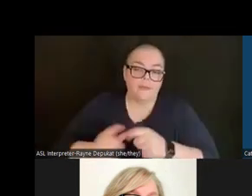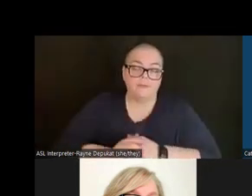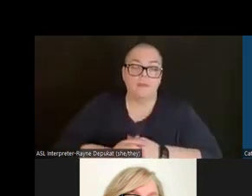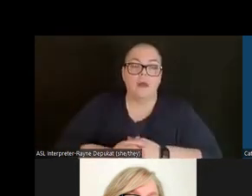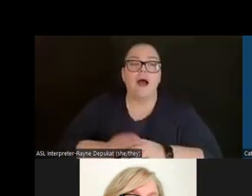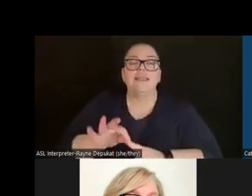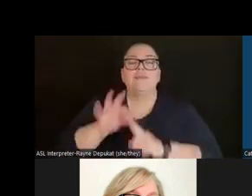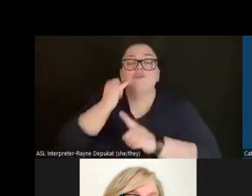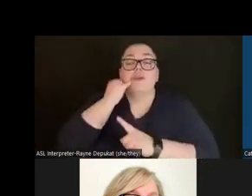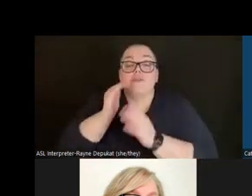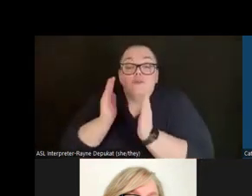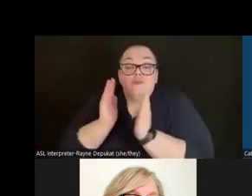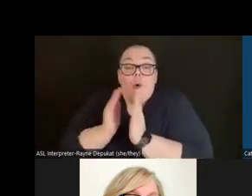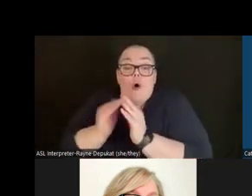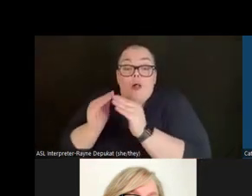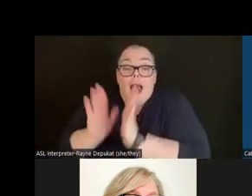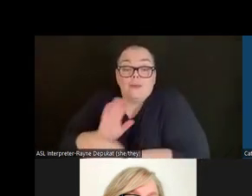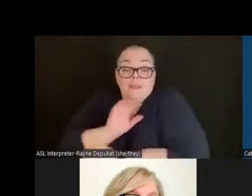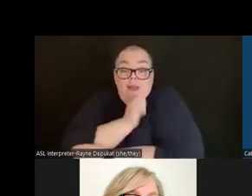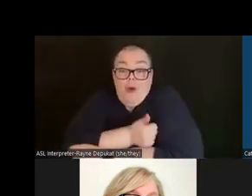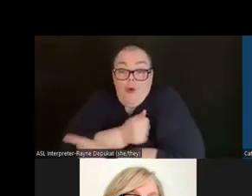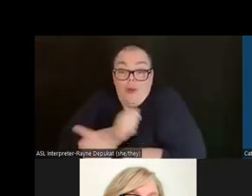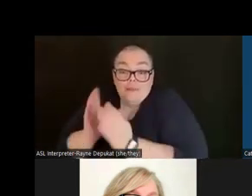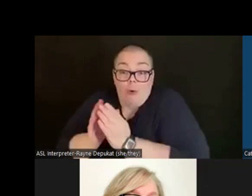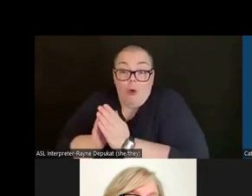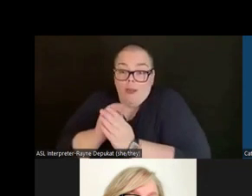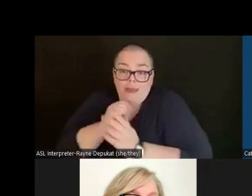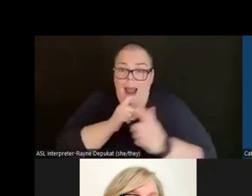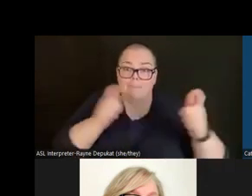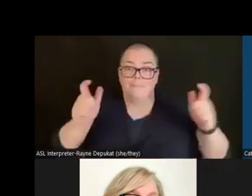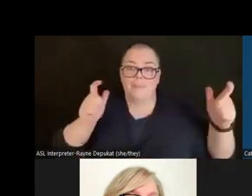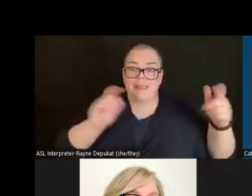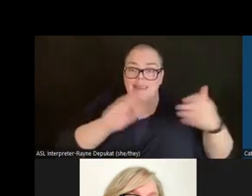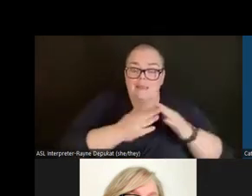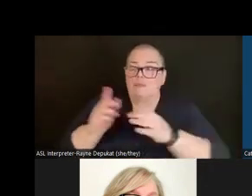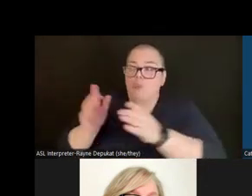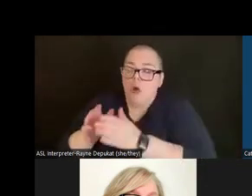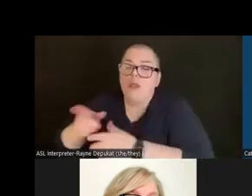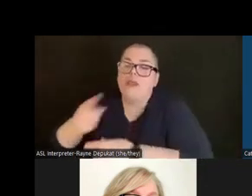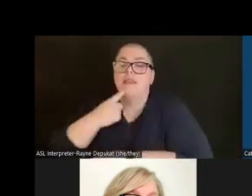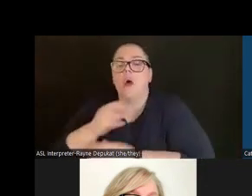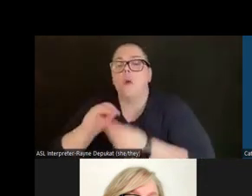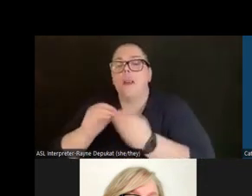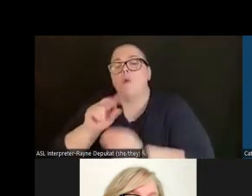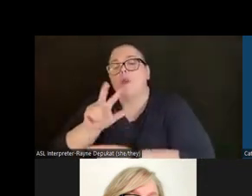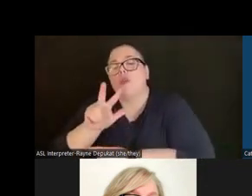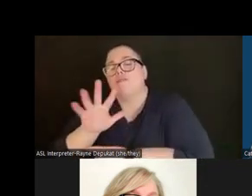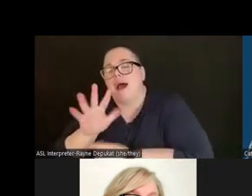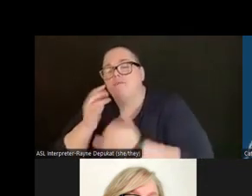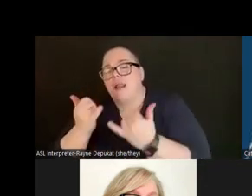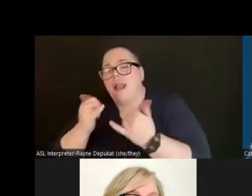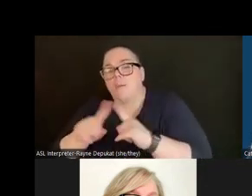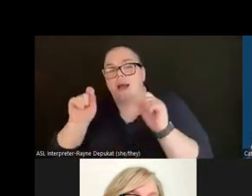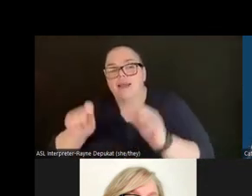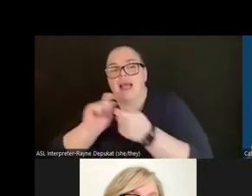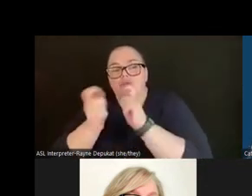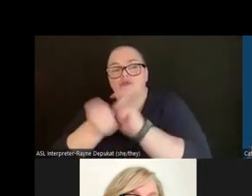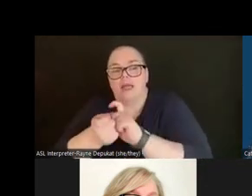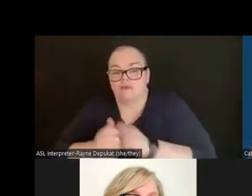smaller housing authorities, they might say, well, they're number 35 right now, but that can